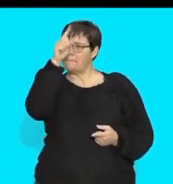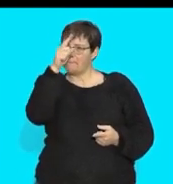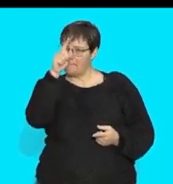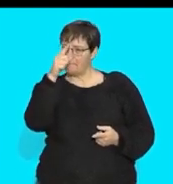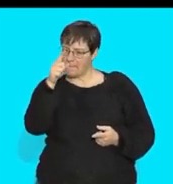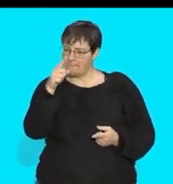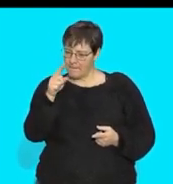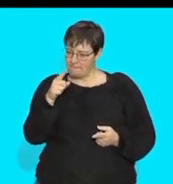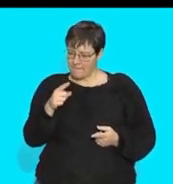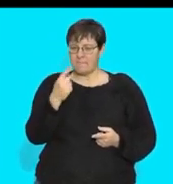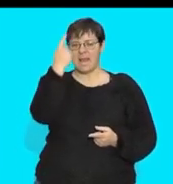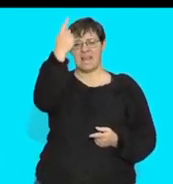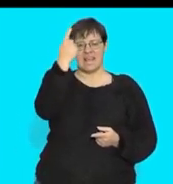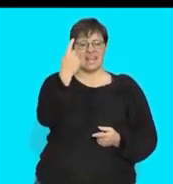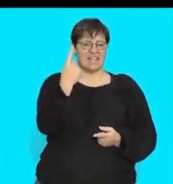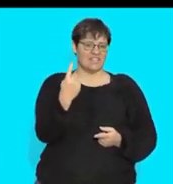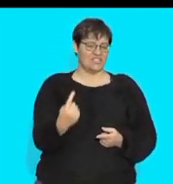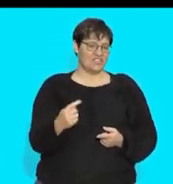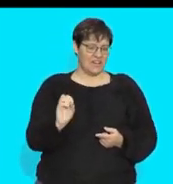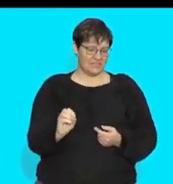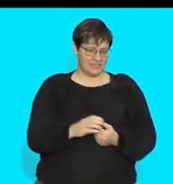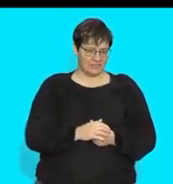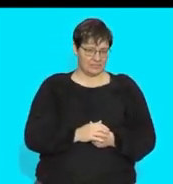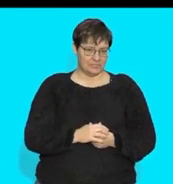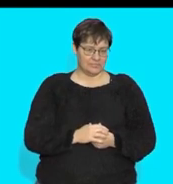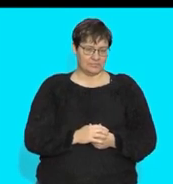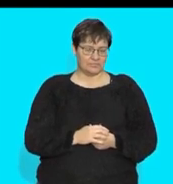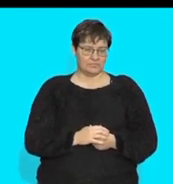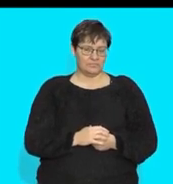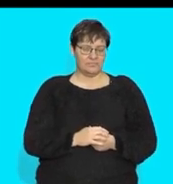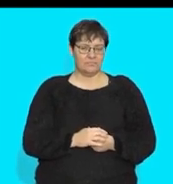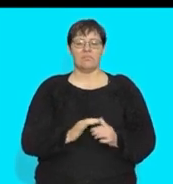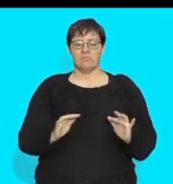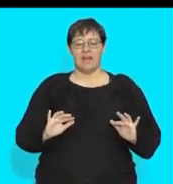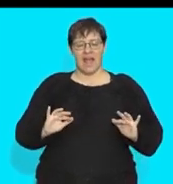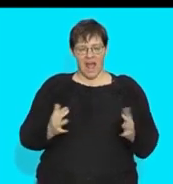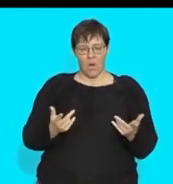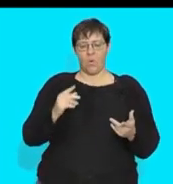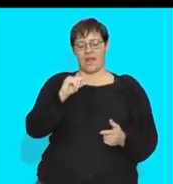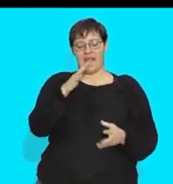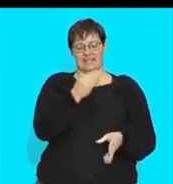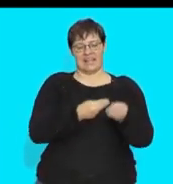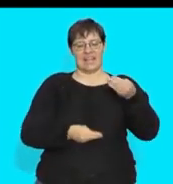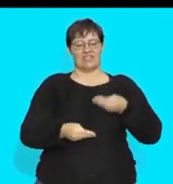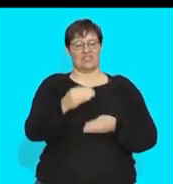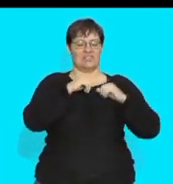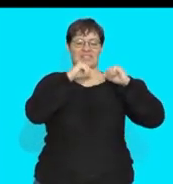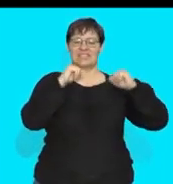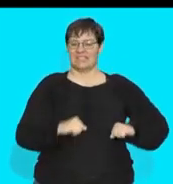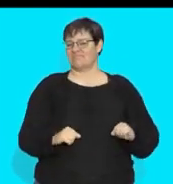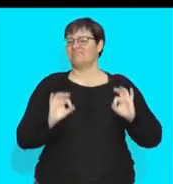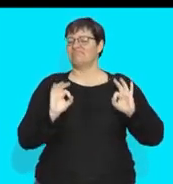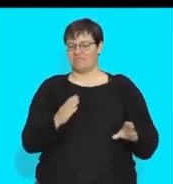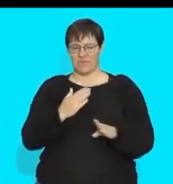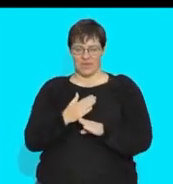tick the boxes, each and every one of those, all right, sections of how a gaseous exchange